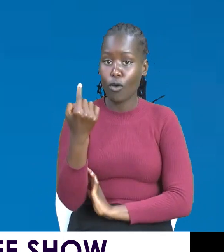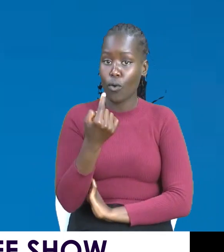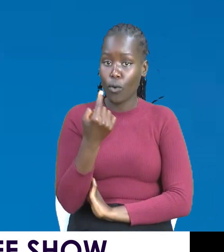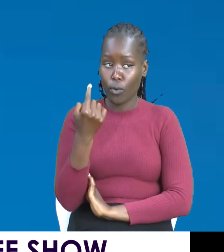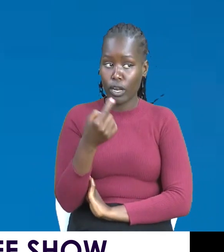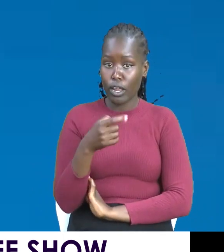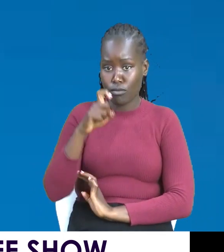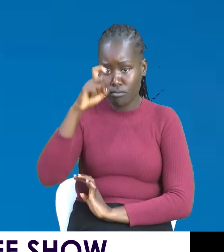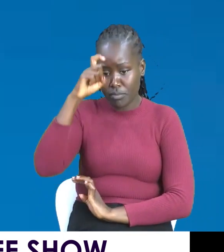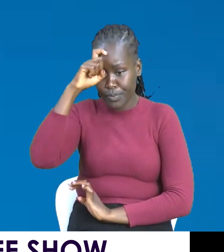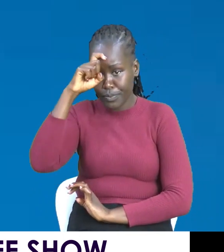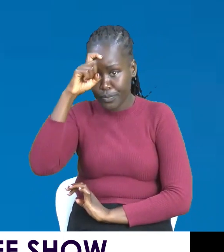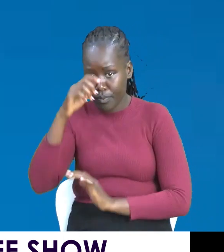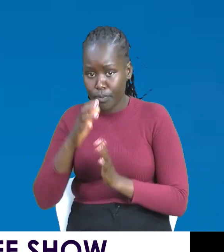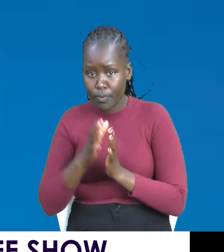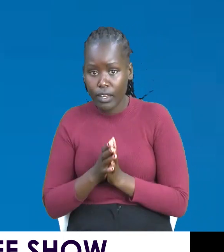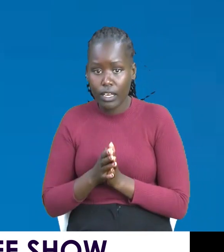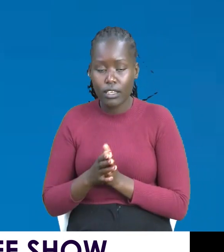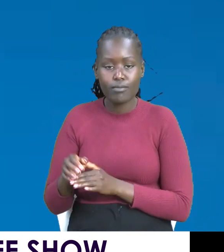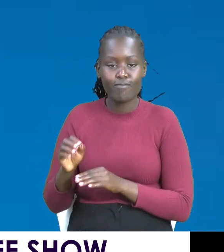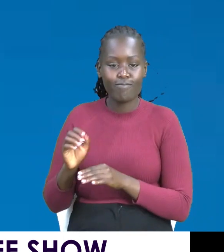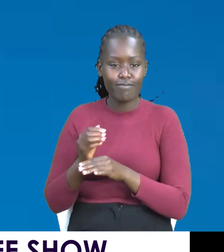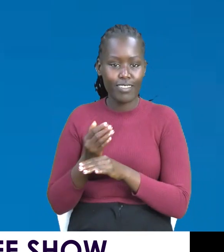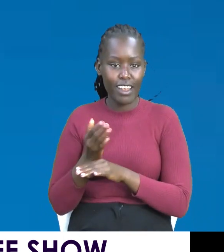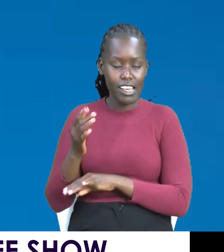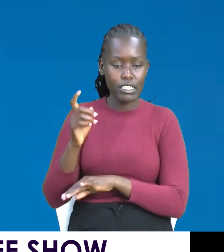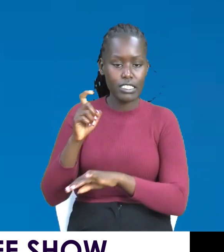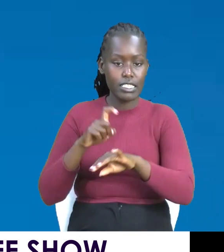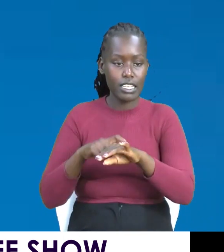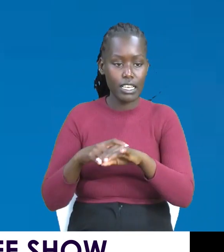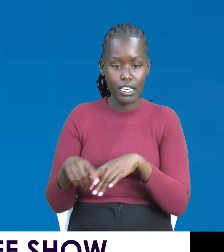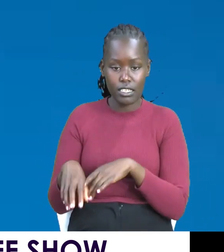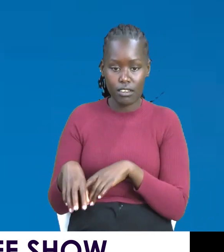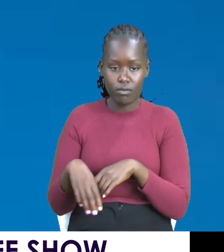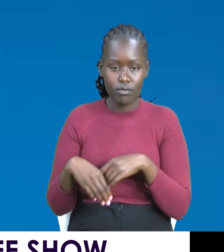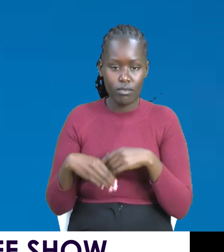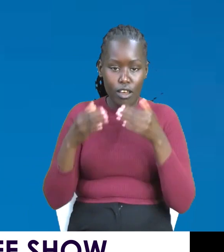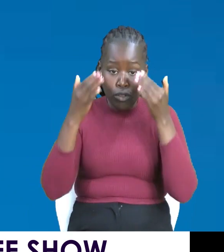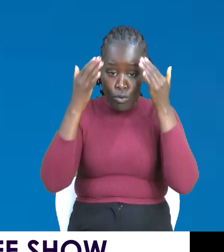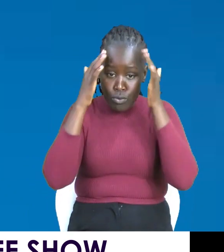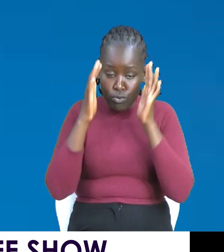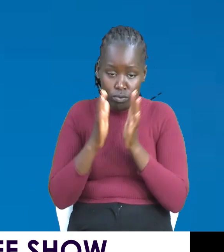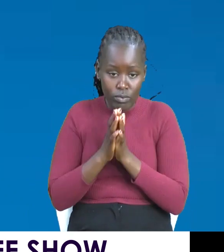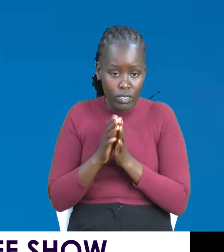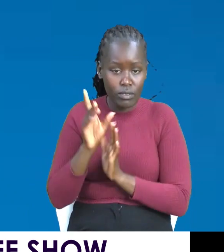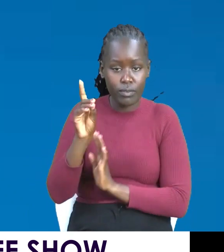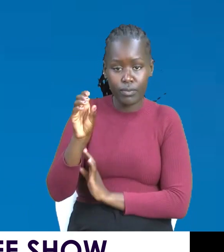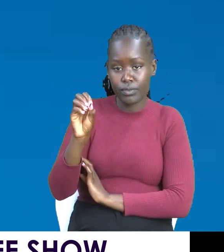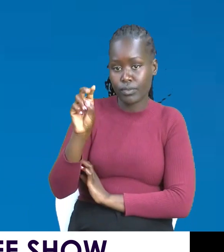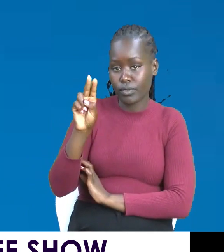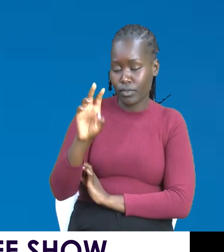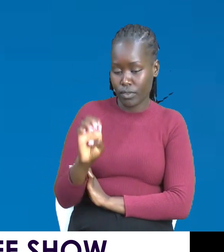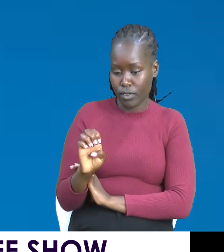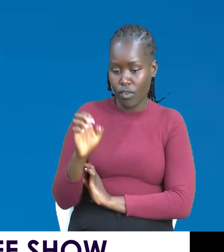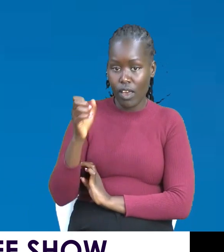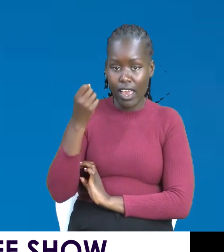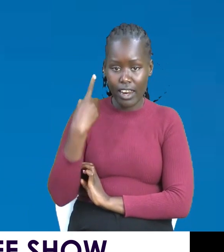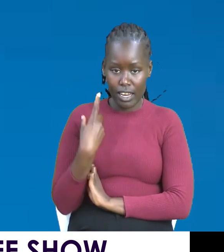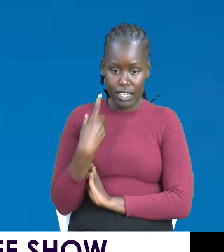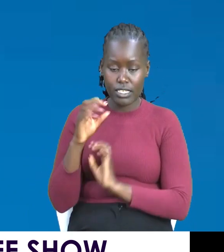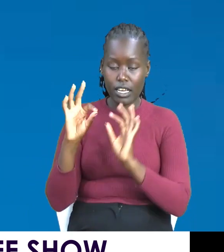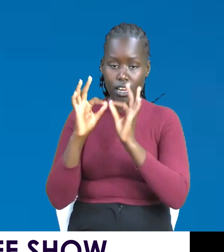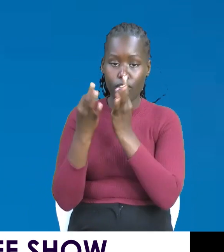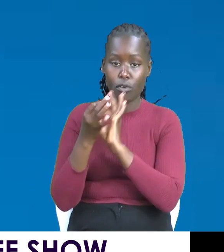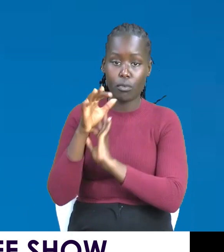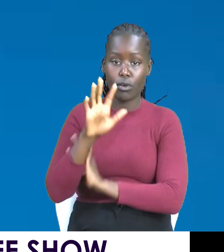as wise as a serpent and as innocent as a dove, and understand that right in your family,